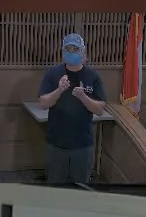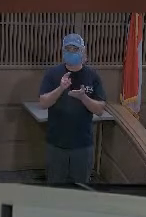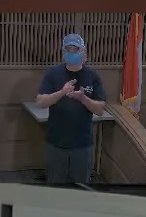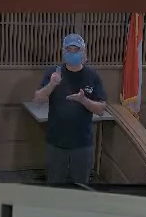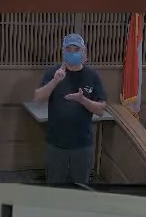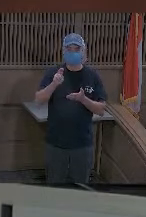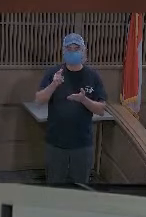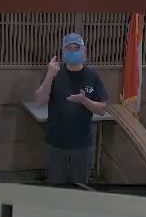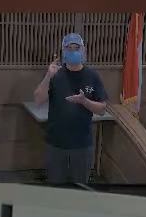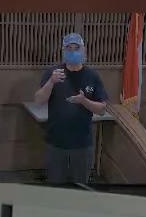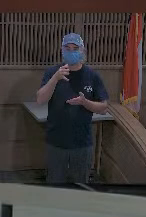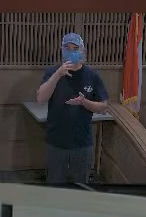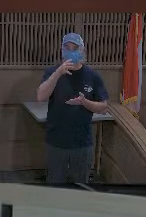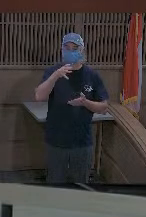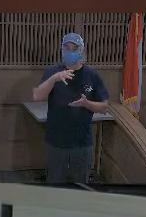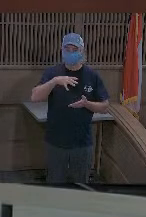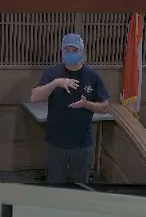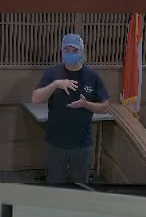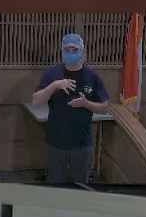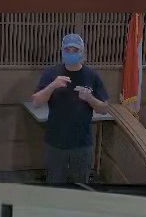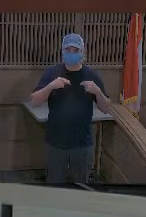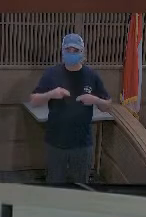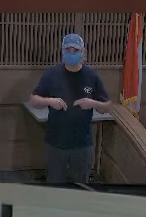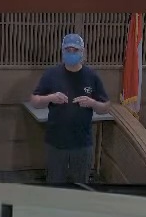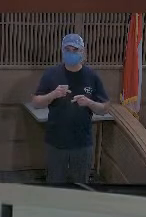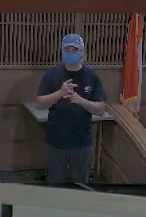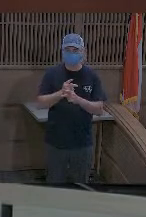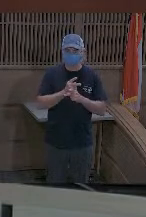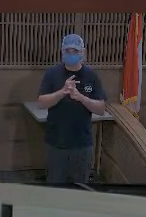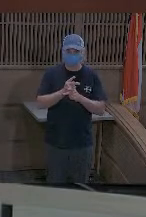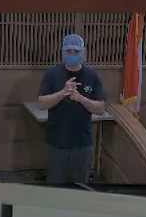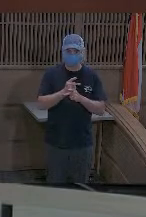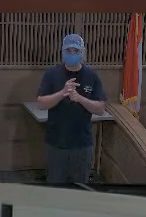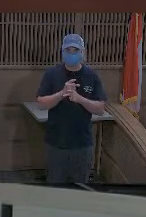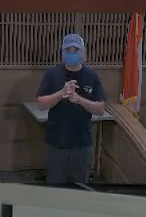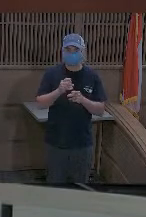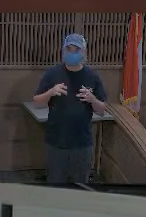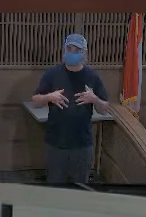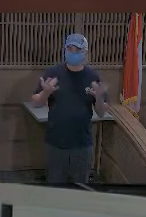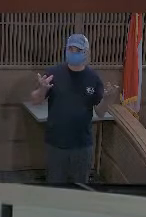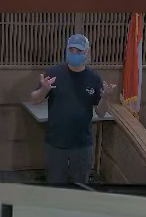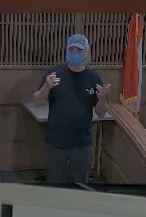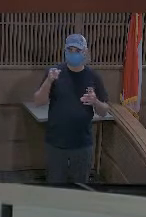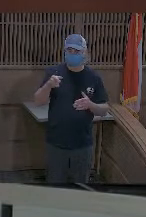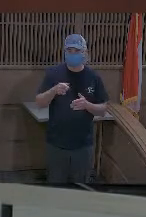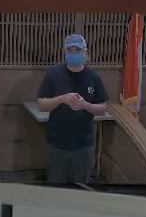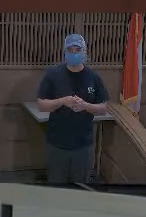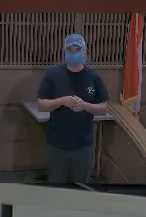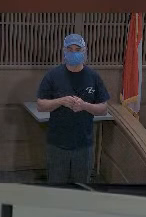from 8 a.m. to noon. Flu shots, fresh produce, and goodie bags will be provided.